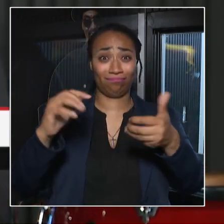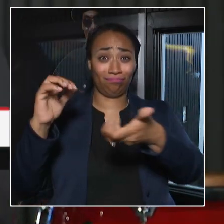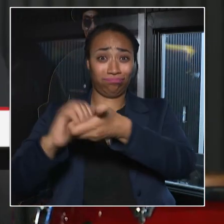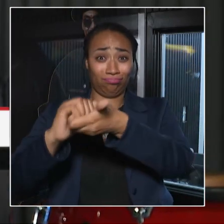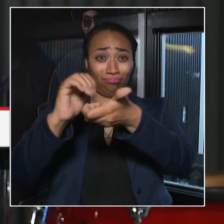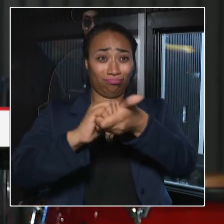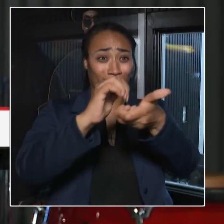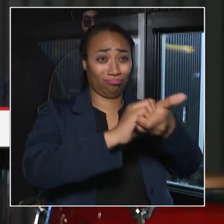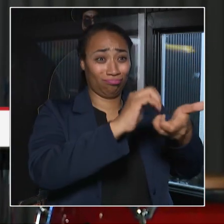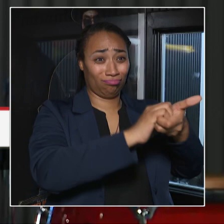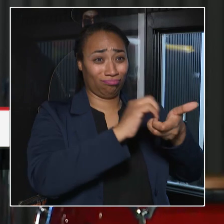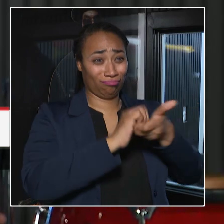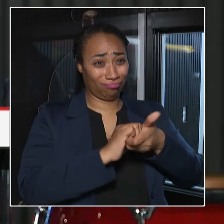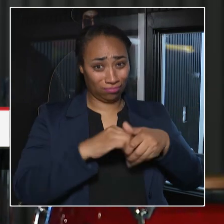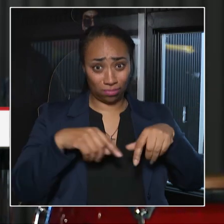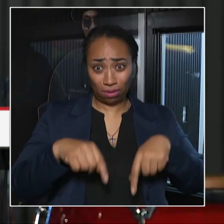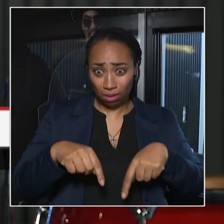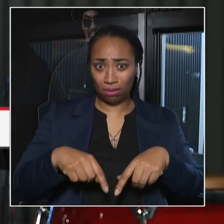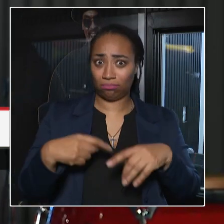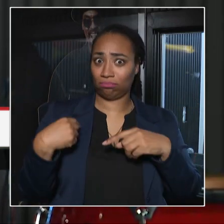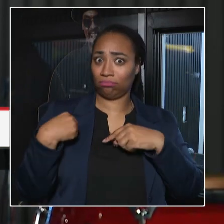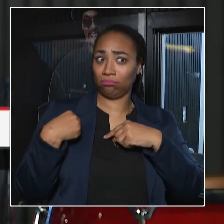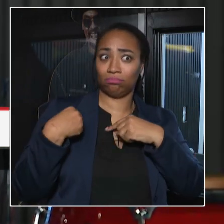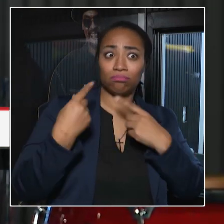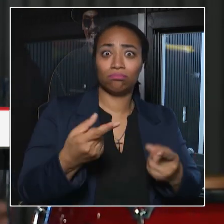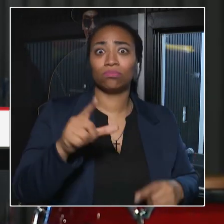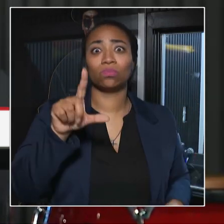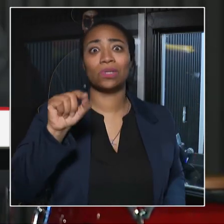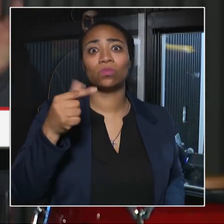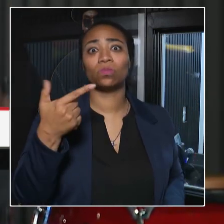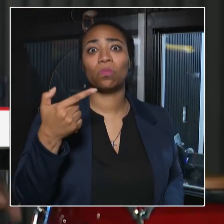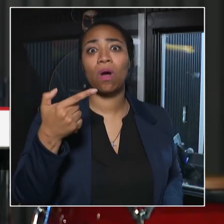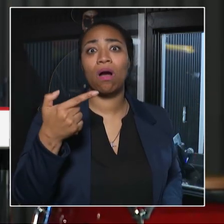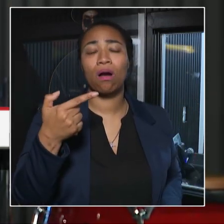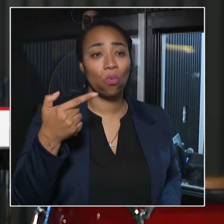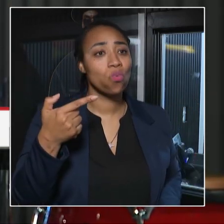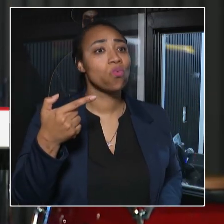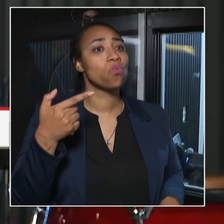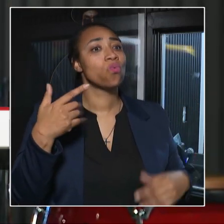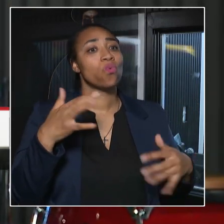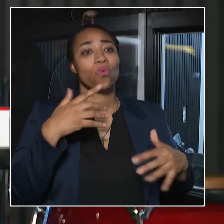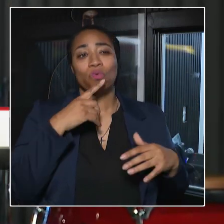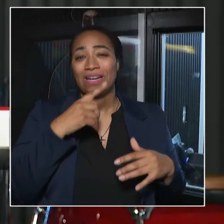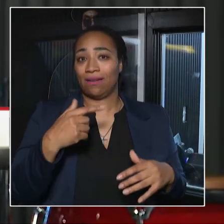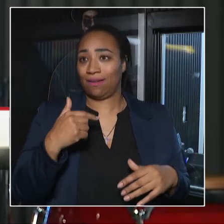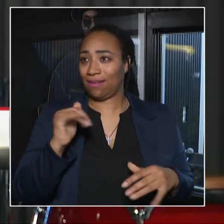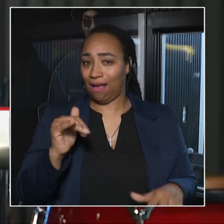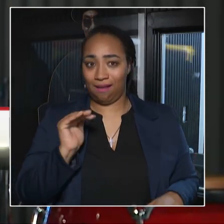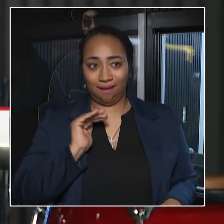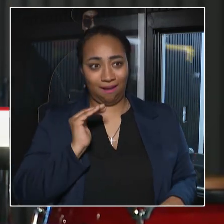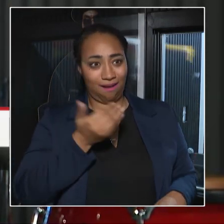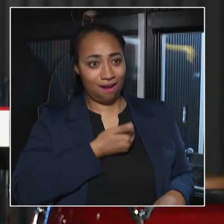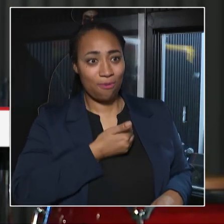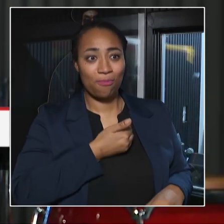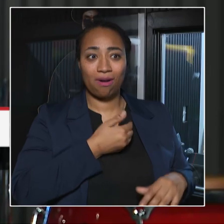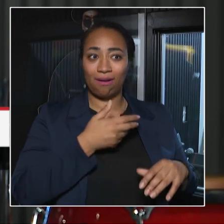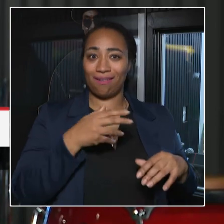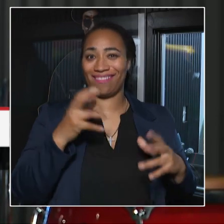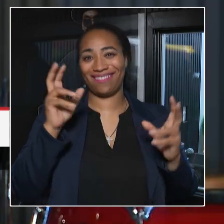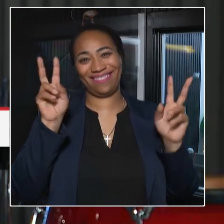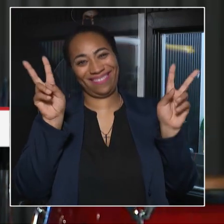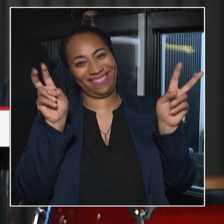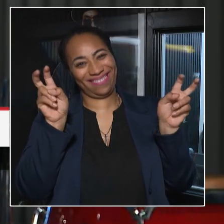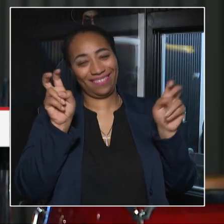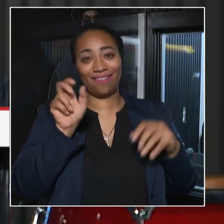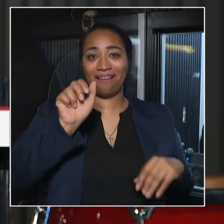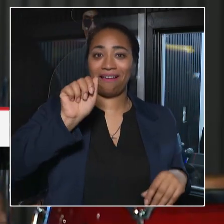21. Apollo Construction, who's in here, who did the first phase start in 2021, and Blue Sky